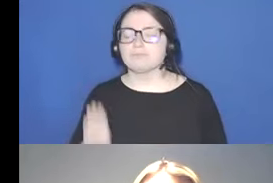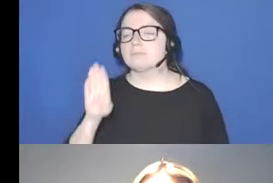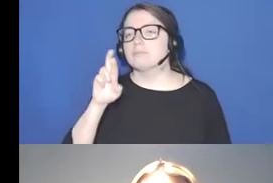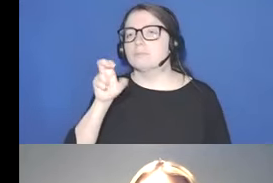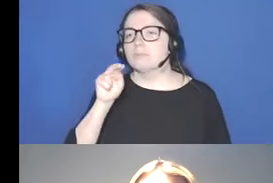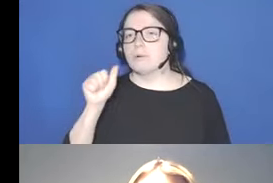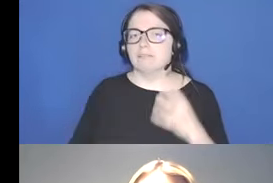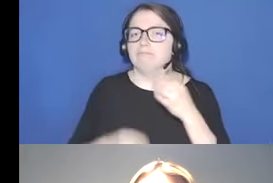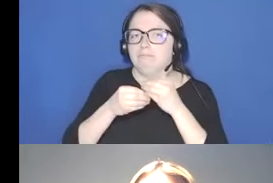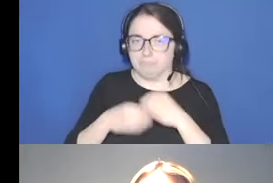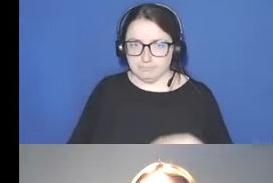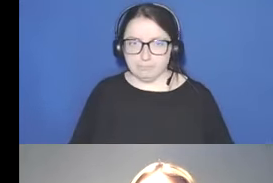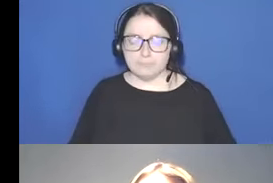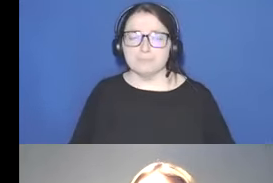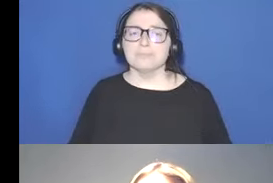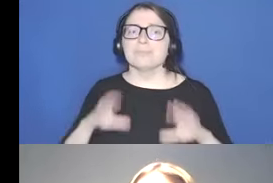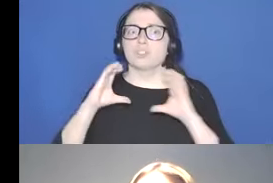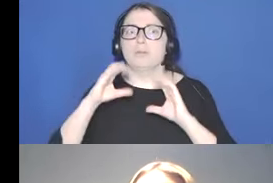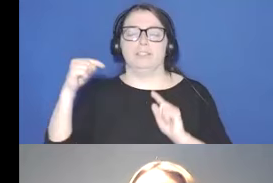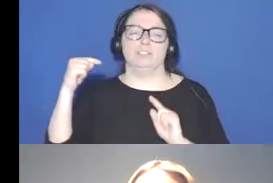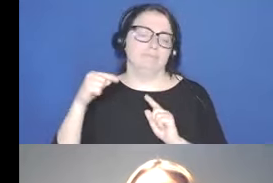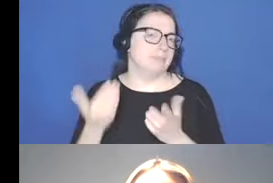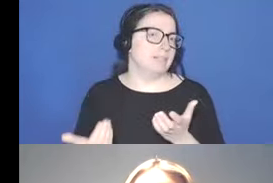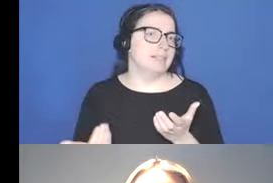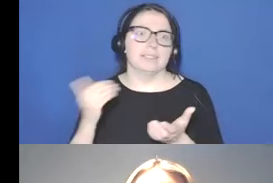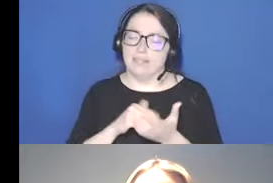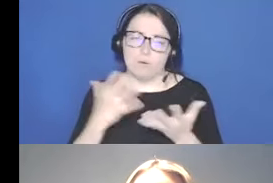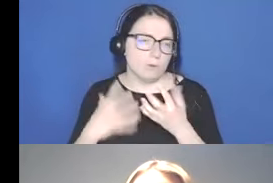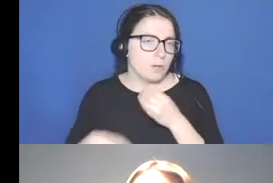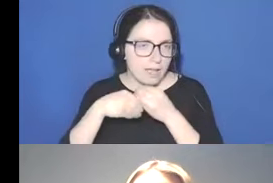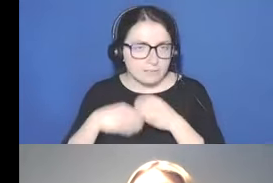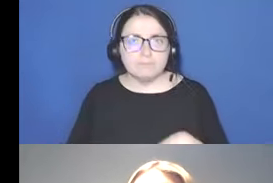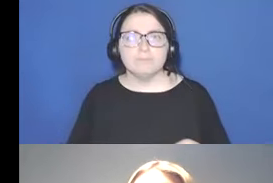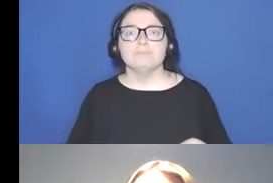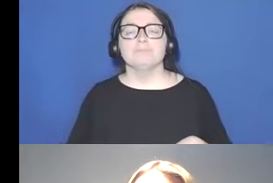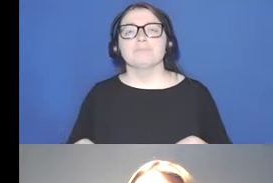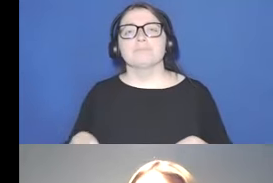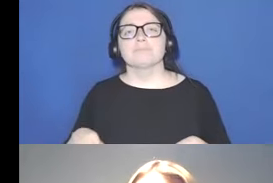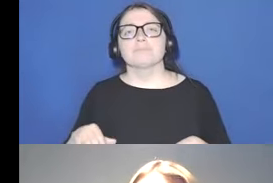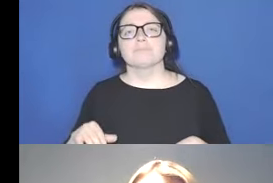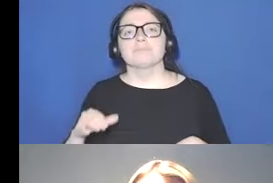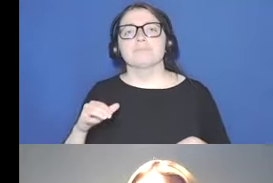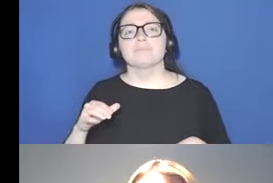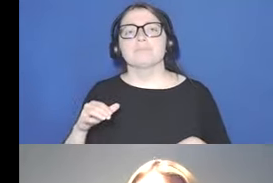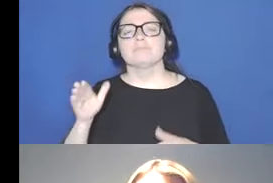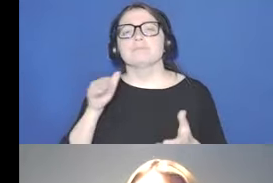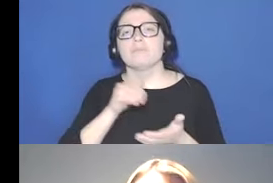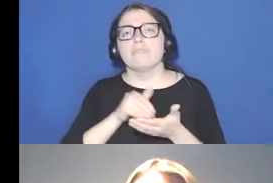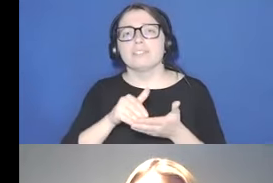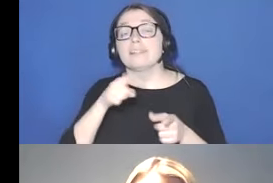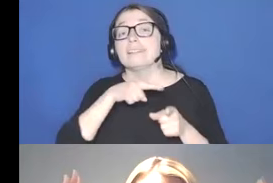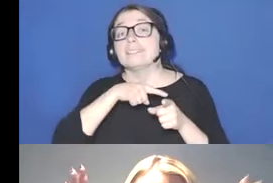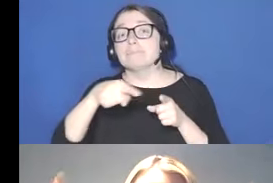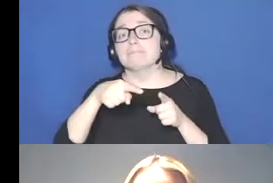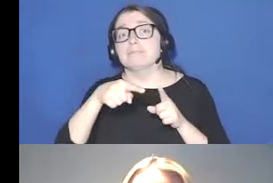that communication piece. I think, a lot of times special education teachers, they will have